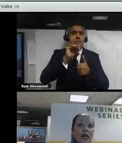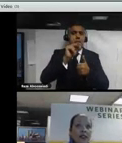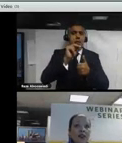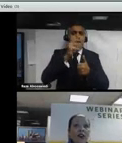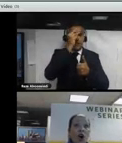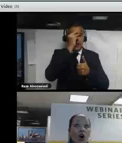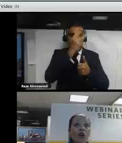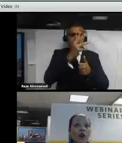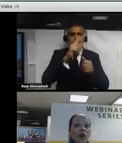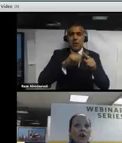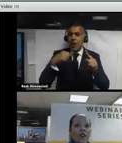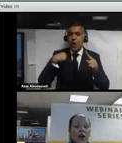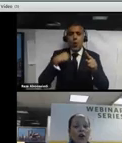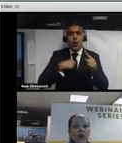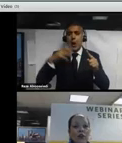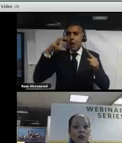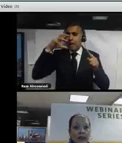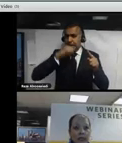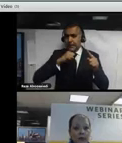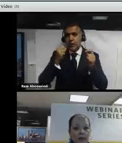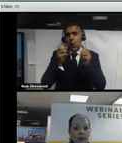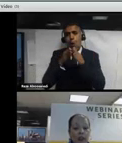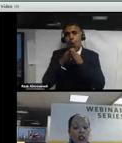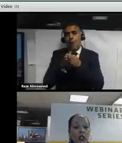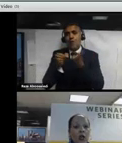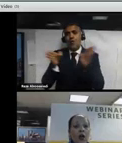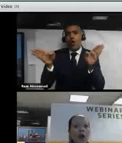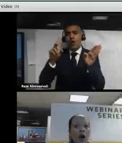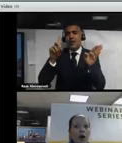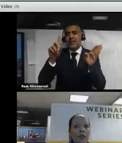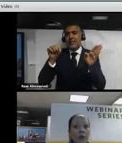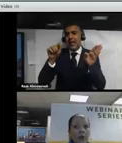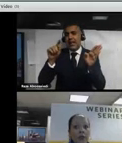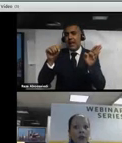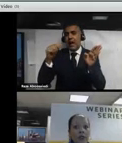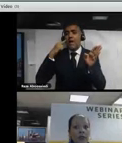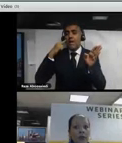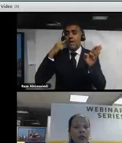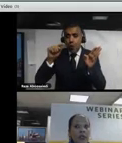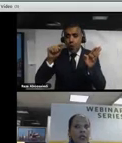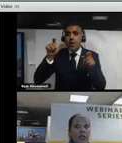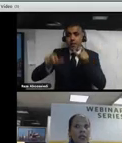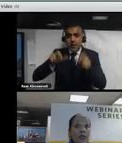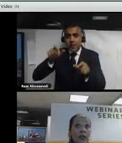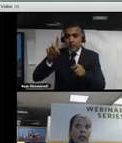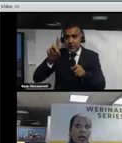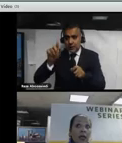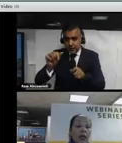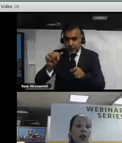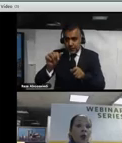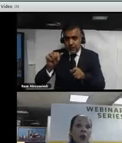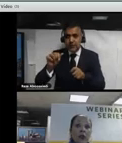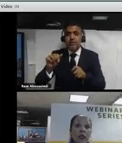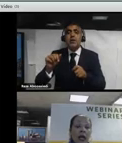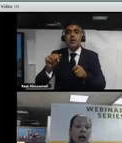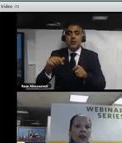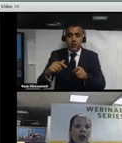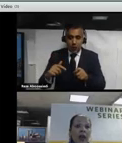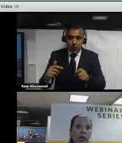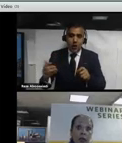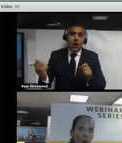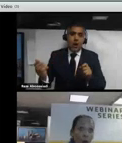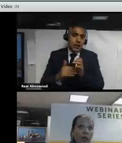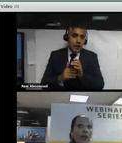good sense of the overall data picture for persons with disabilities. And so again, we couldn't